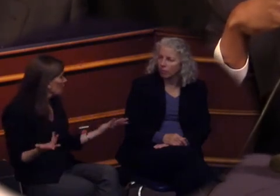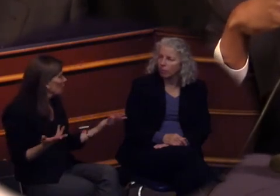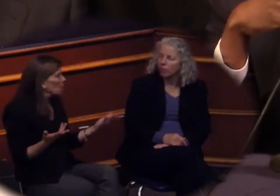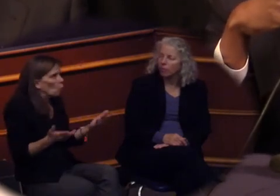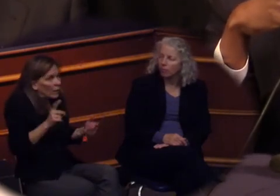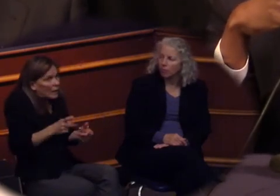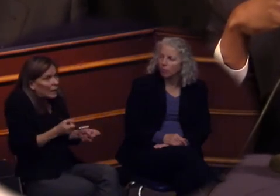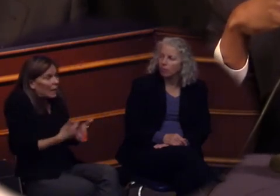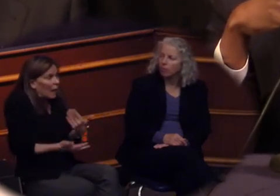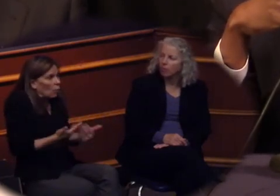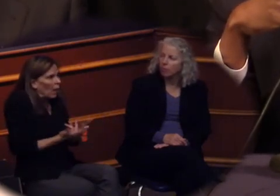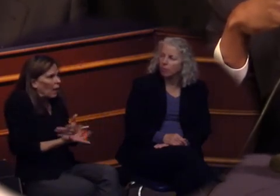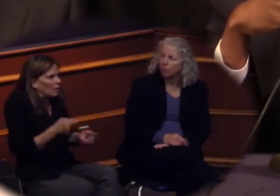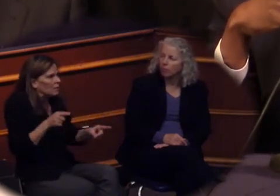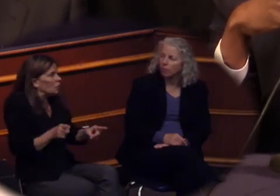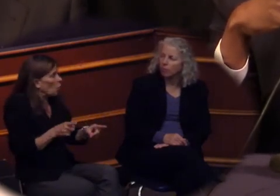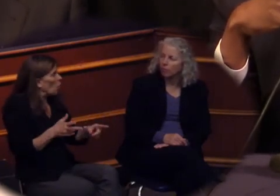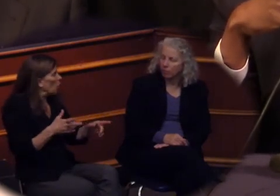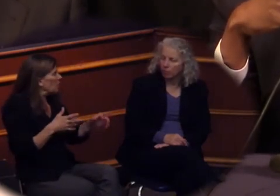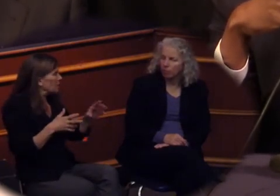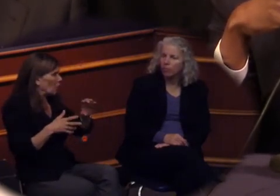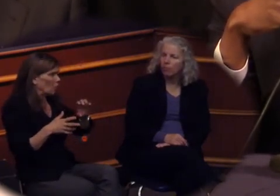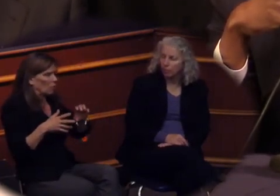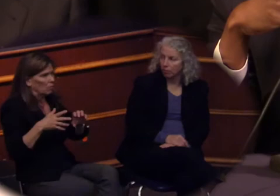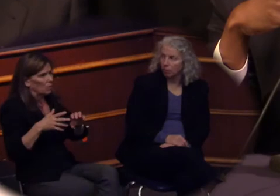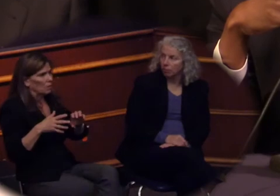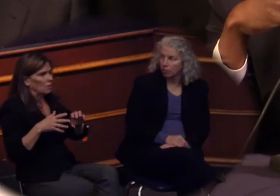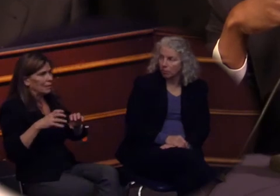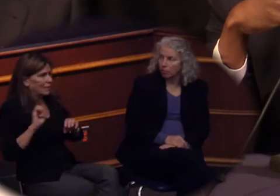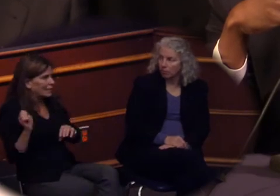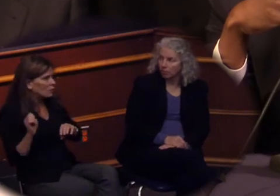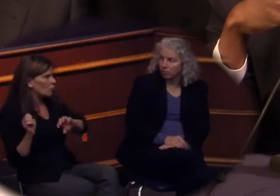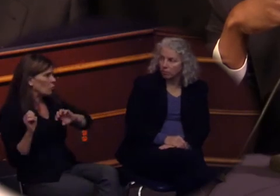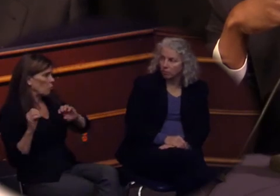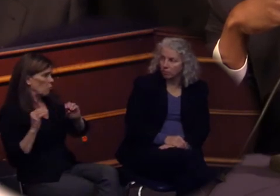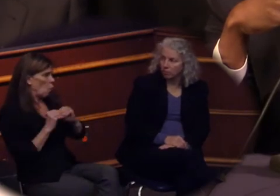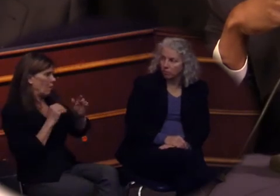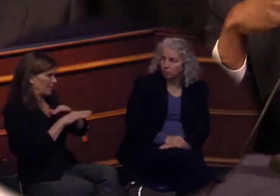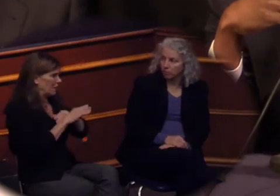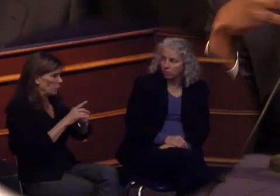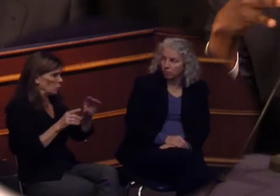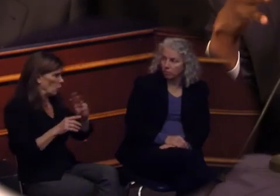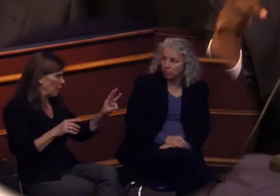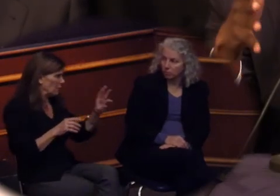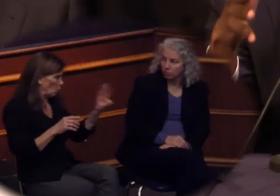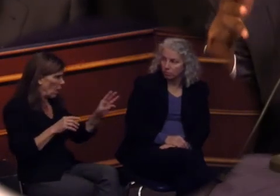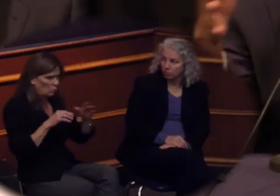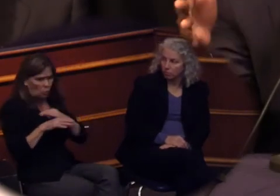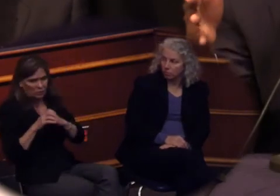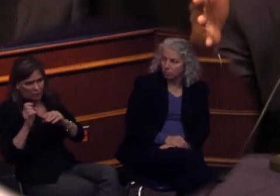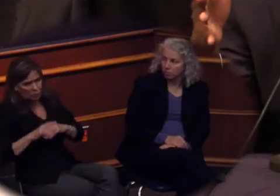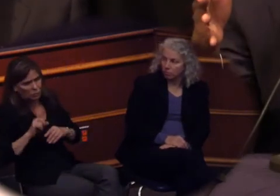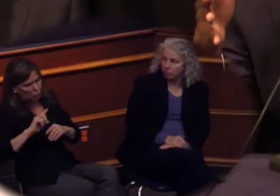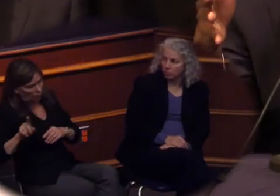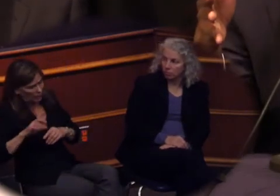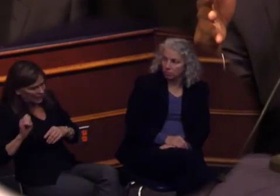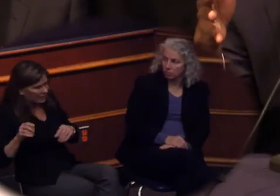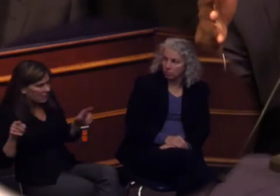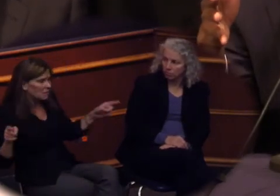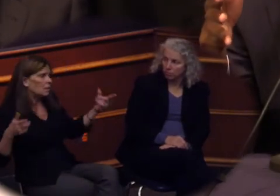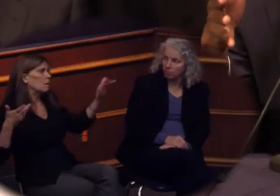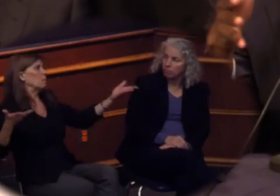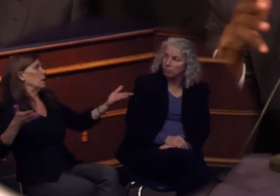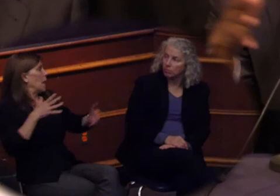accessible to the western part of the state. It would also provide transportation for people to get to